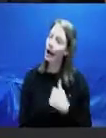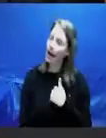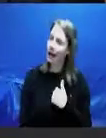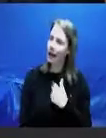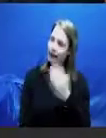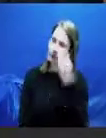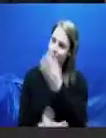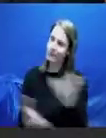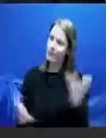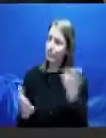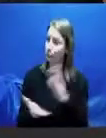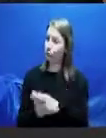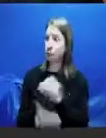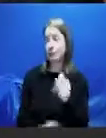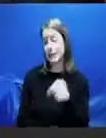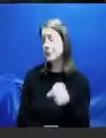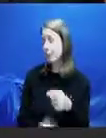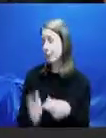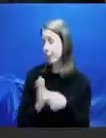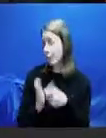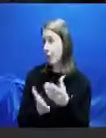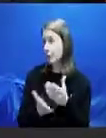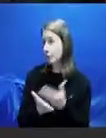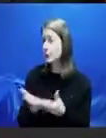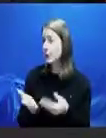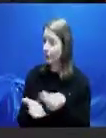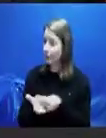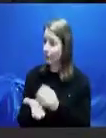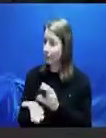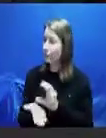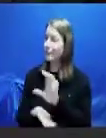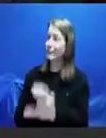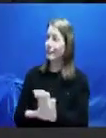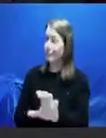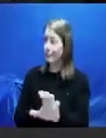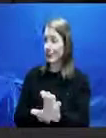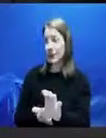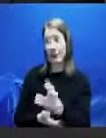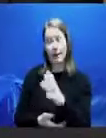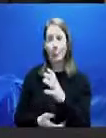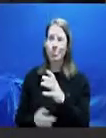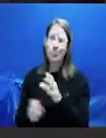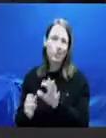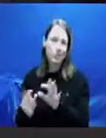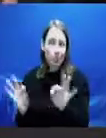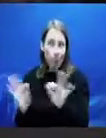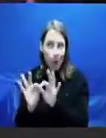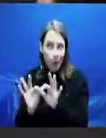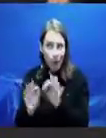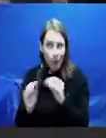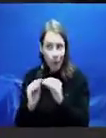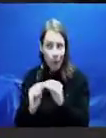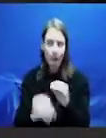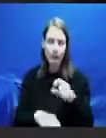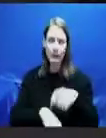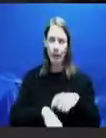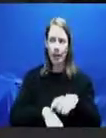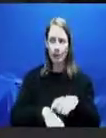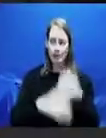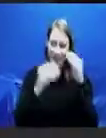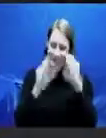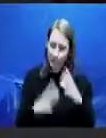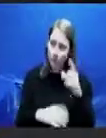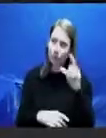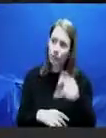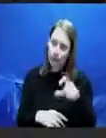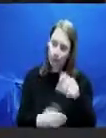going to take an investment. It's going to take an investment of financial resources, but more importantly, an investment of time. Teachers really spending time not only looking at the standards,